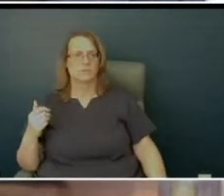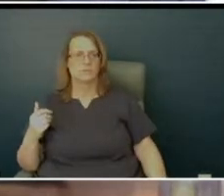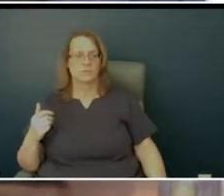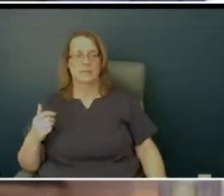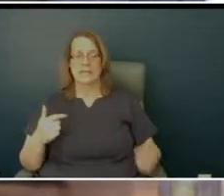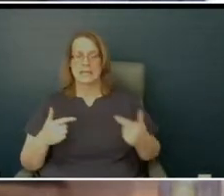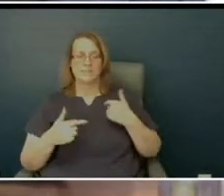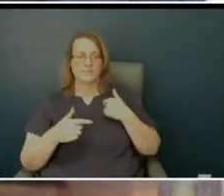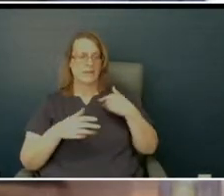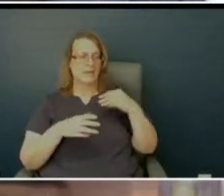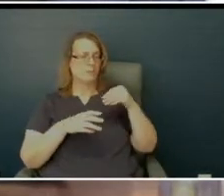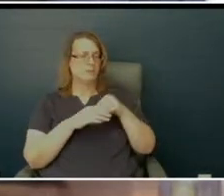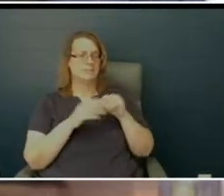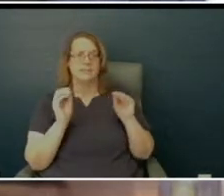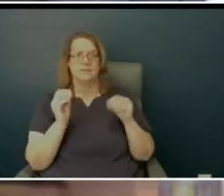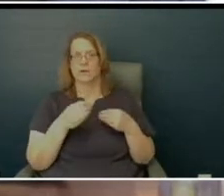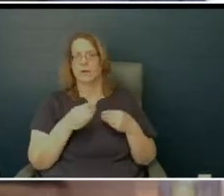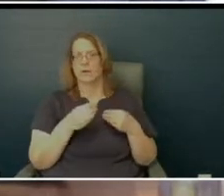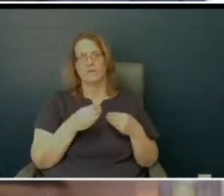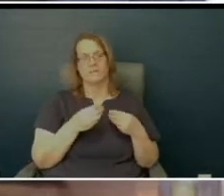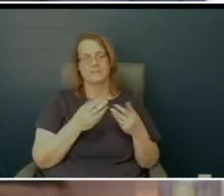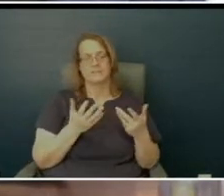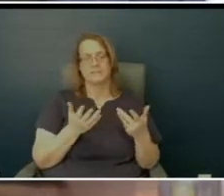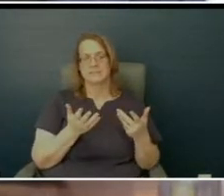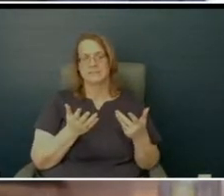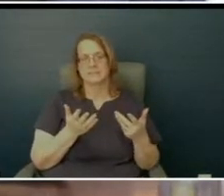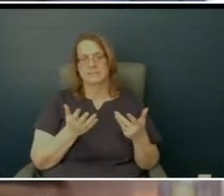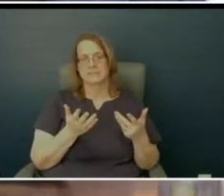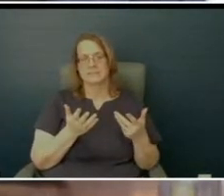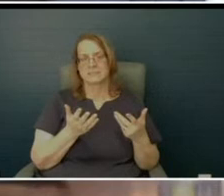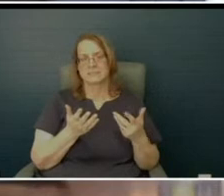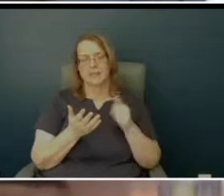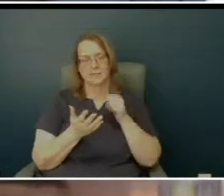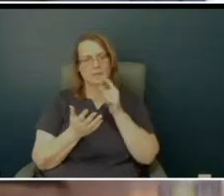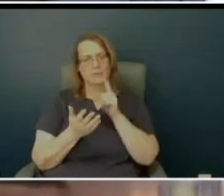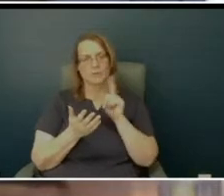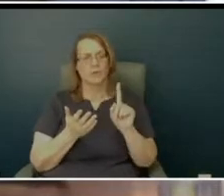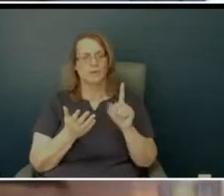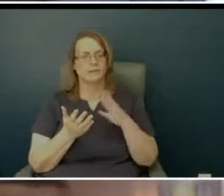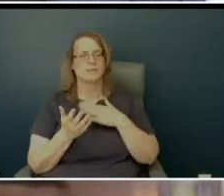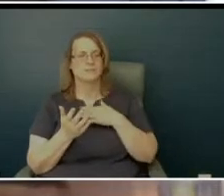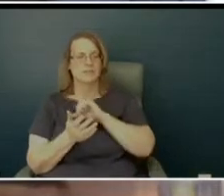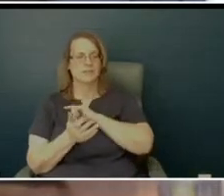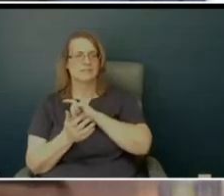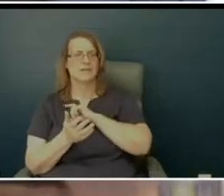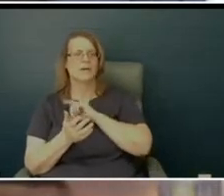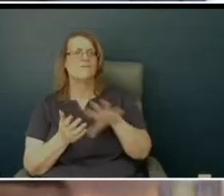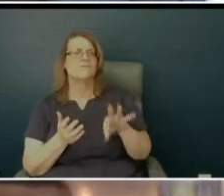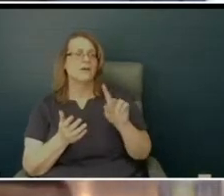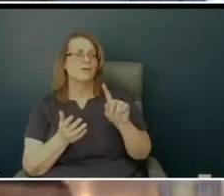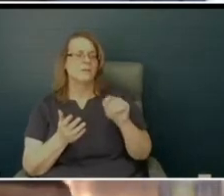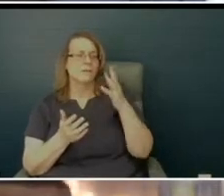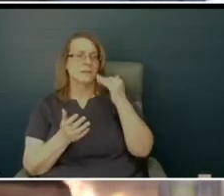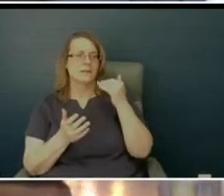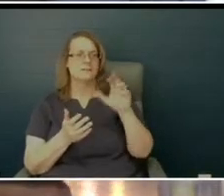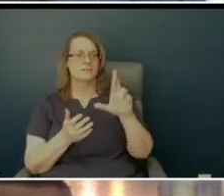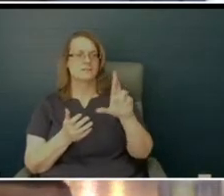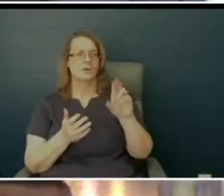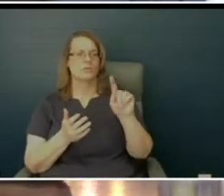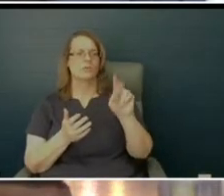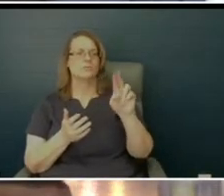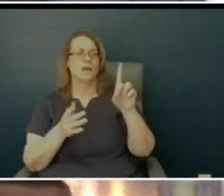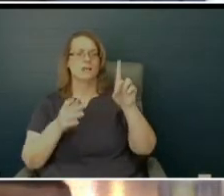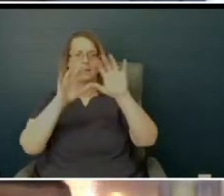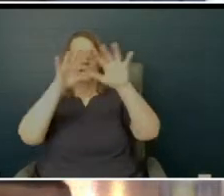office. I'm not entirely sure where it was. My detail found it because the acoustics in the rotunda were such that it wasn't